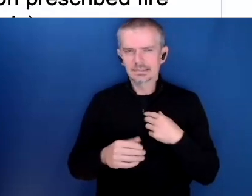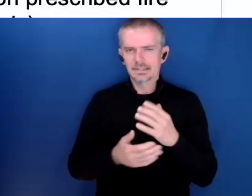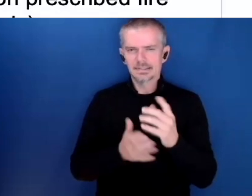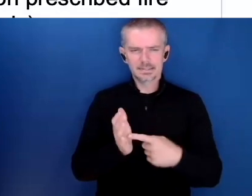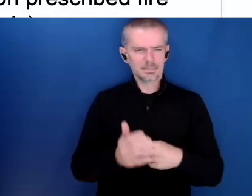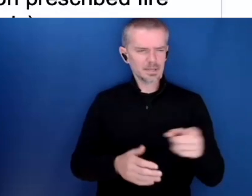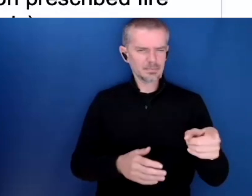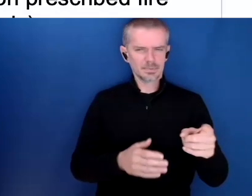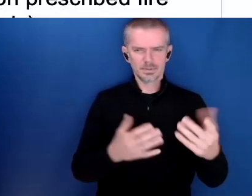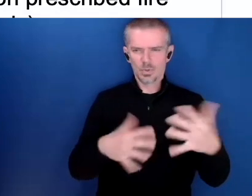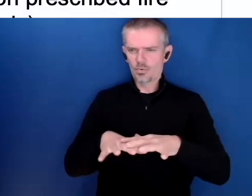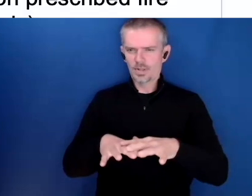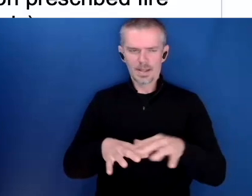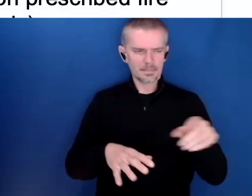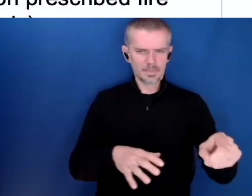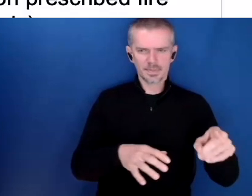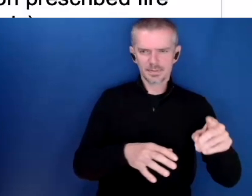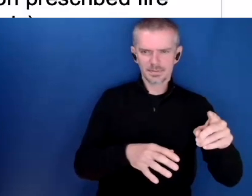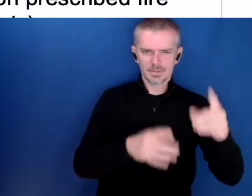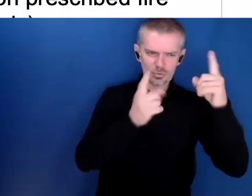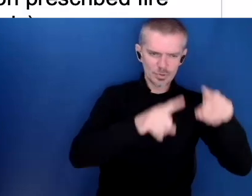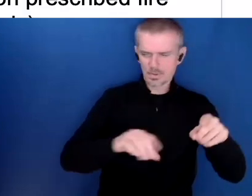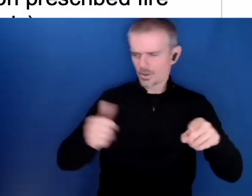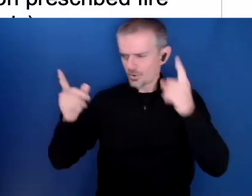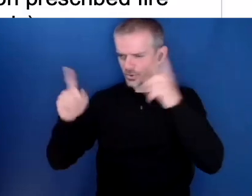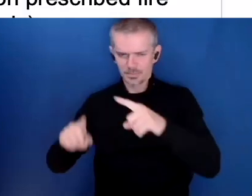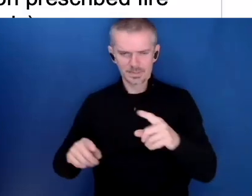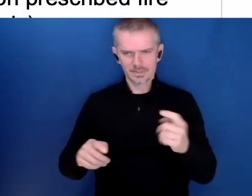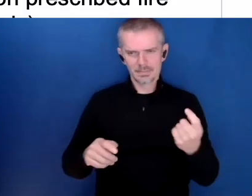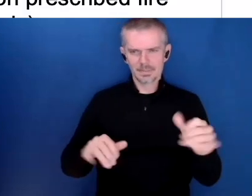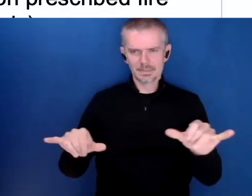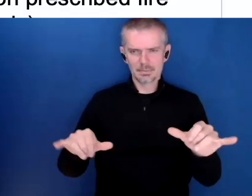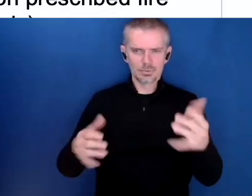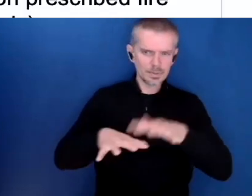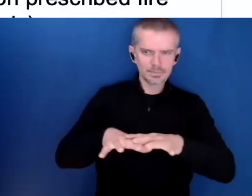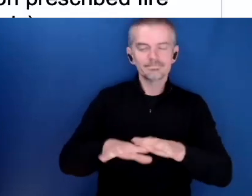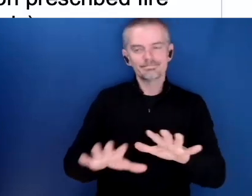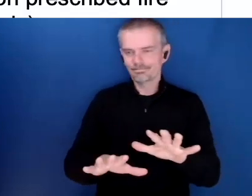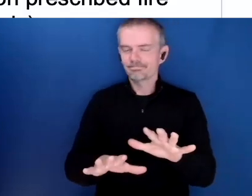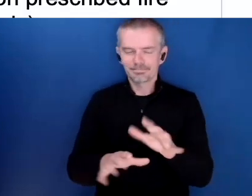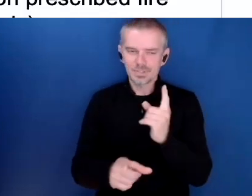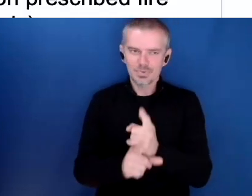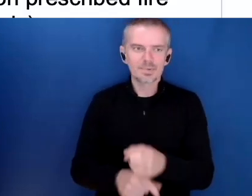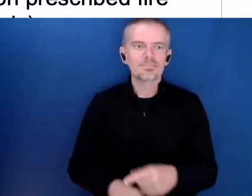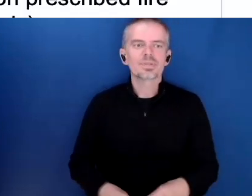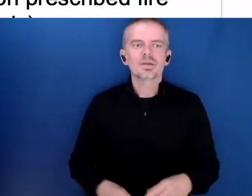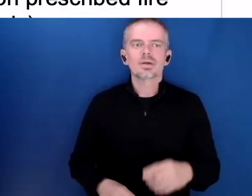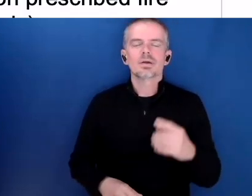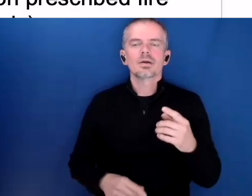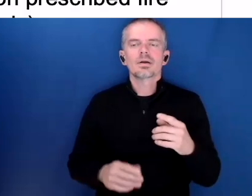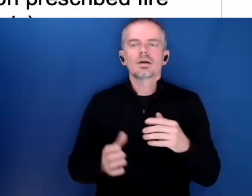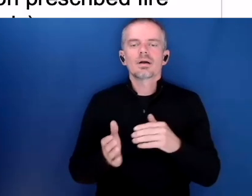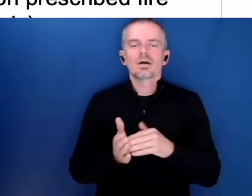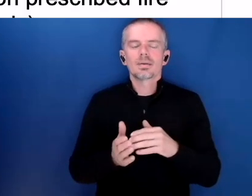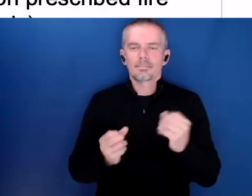what activities they could enable, and you're not wrong in feeling that way. So one topic of interest among a lot of our registrants today